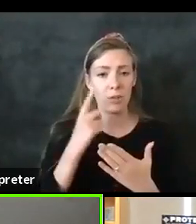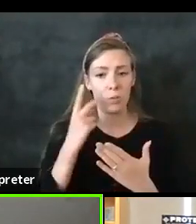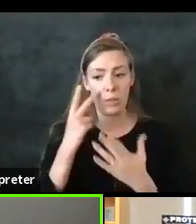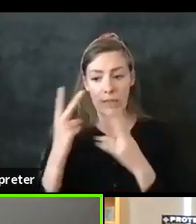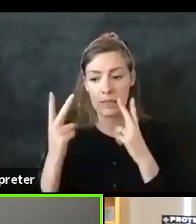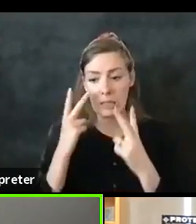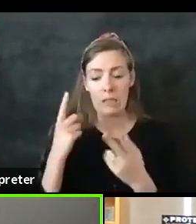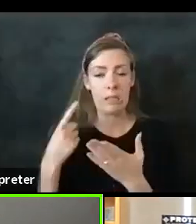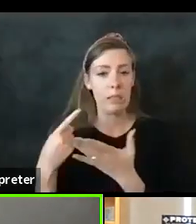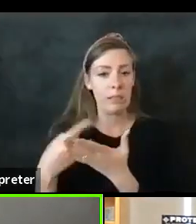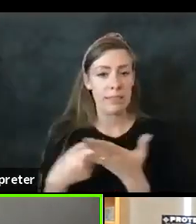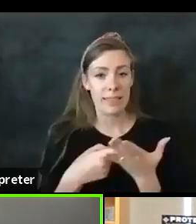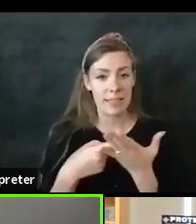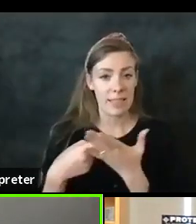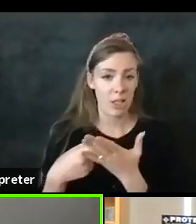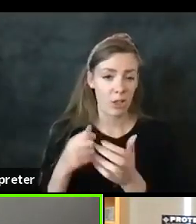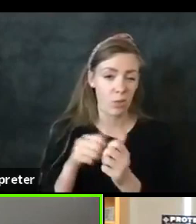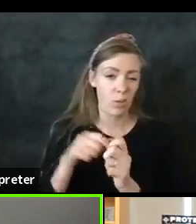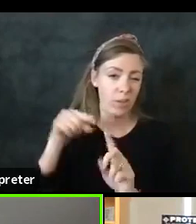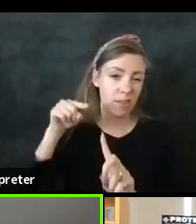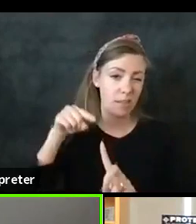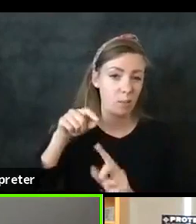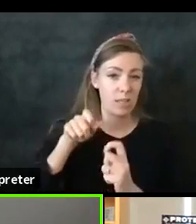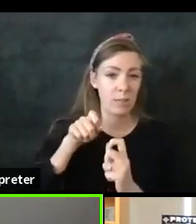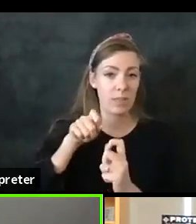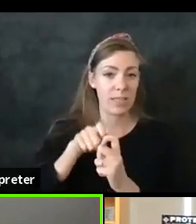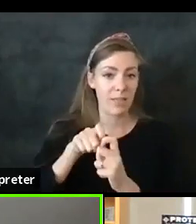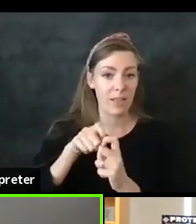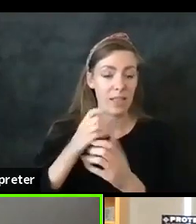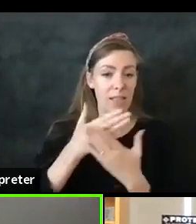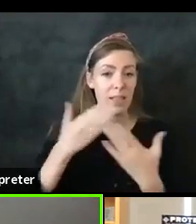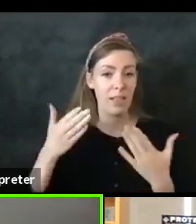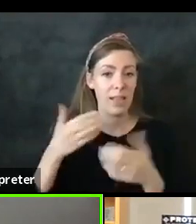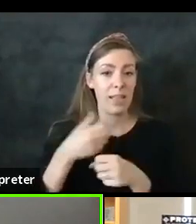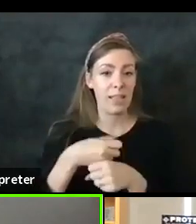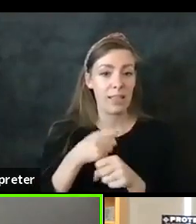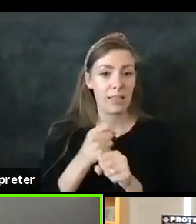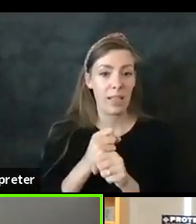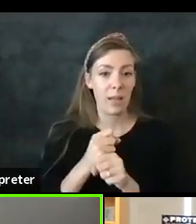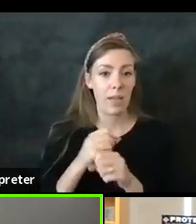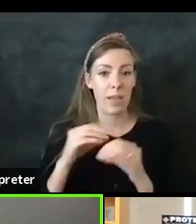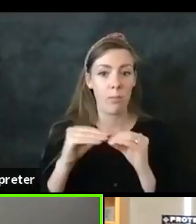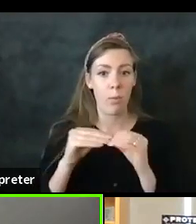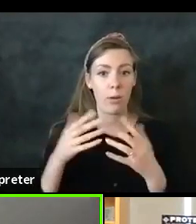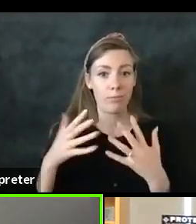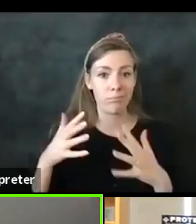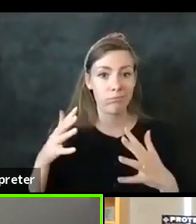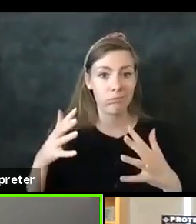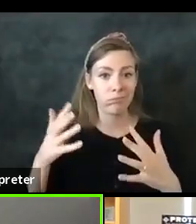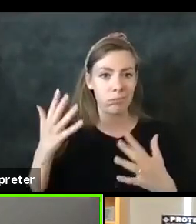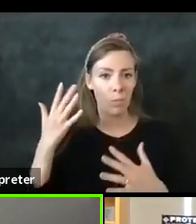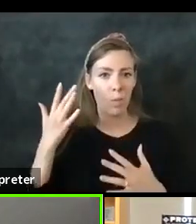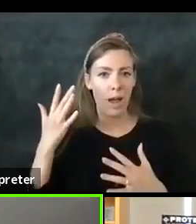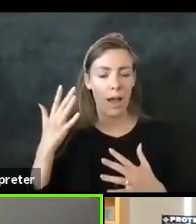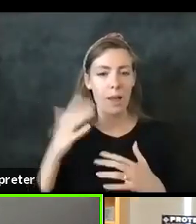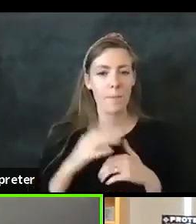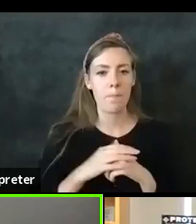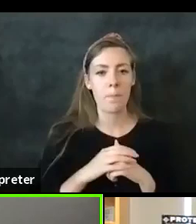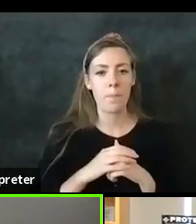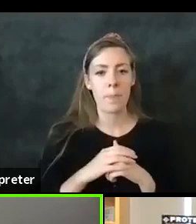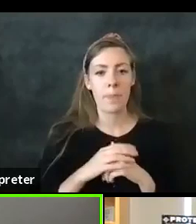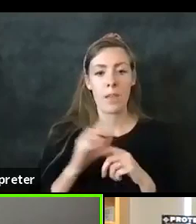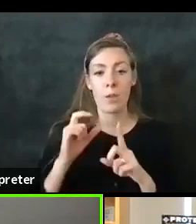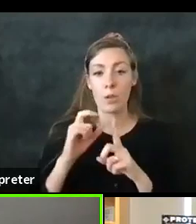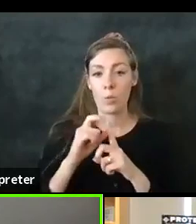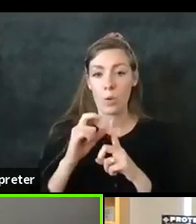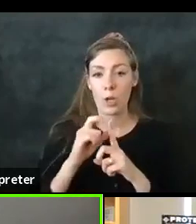and with this vaccine in particular, the thing that makes it have more anxiety is that the word that was used when the